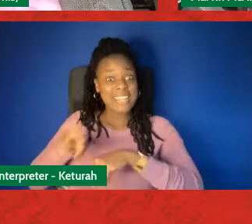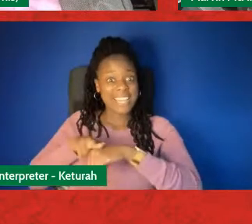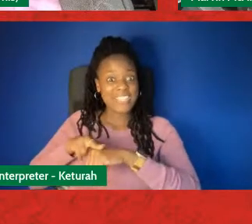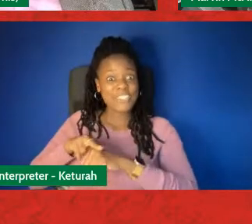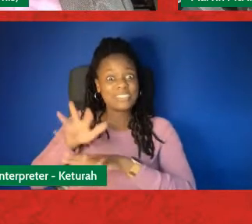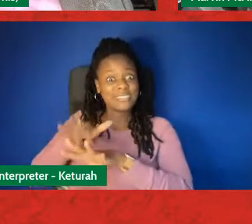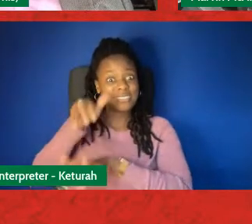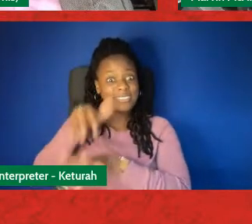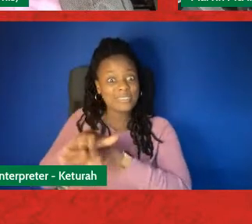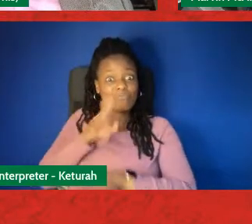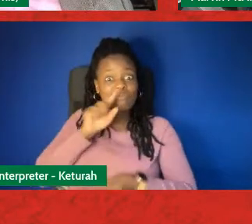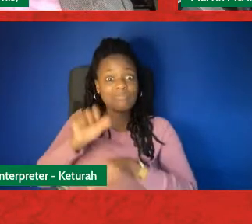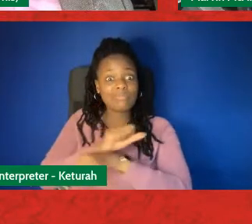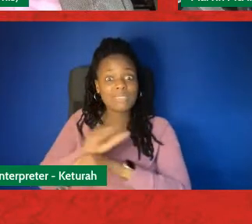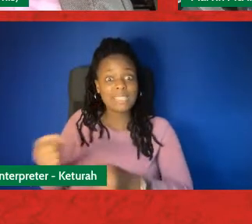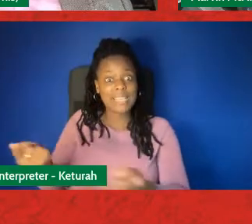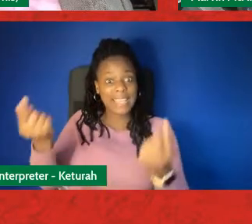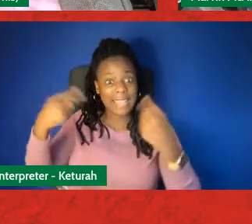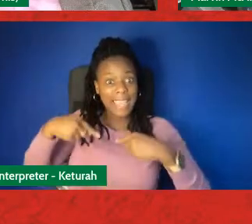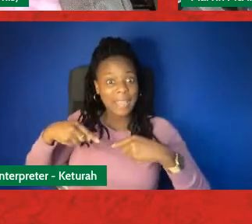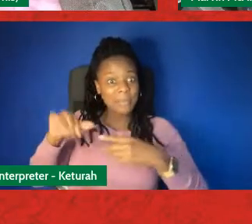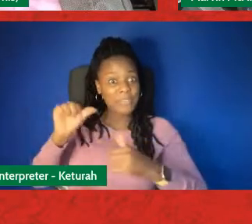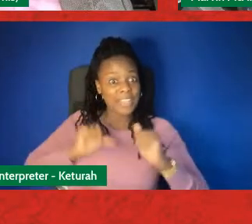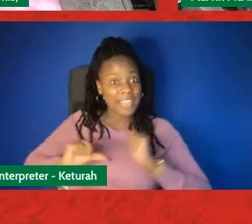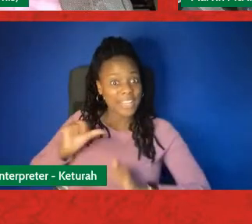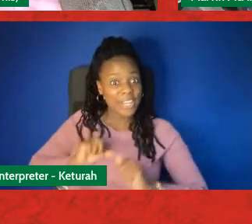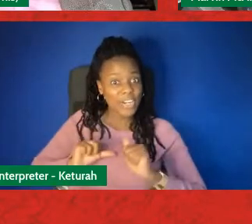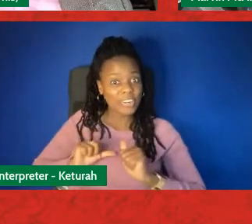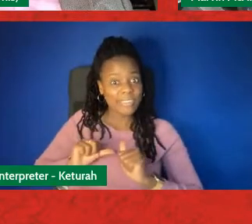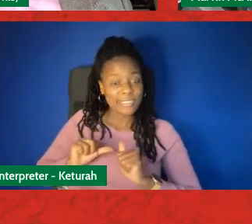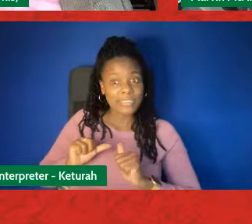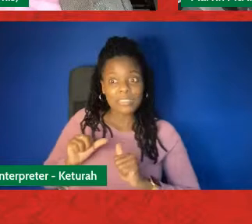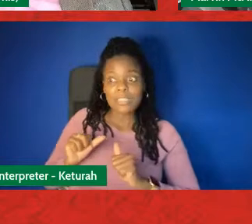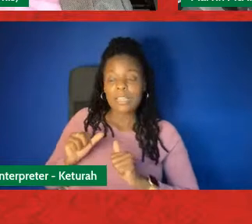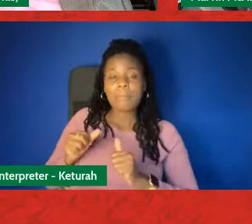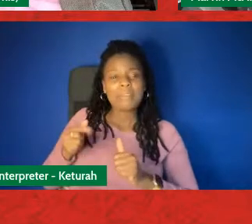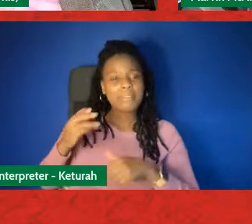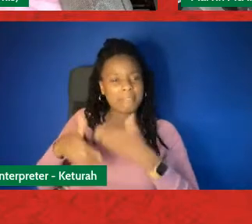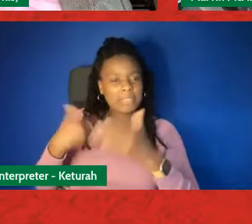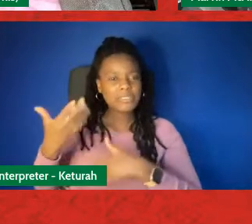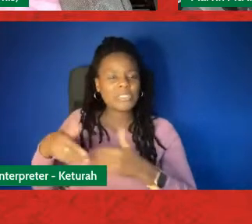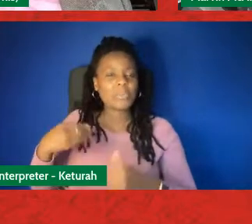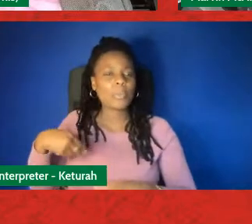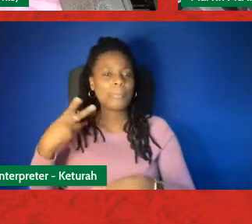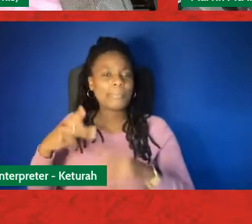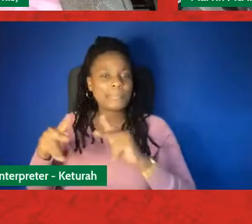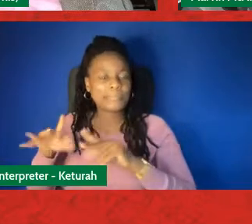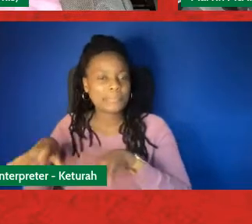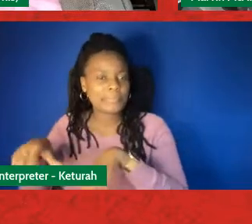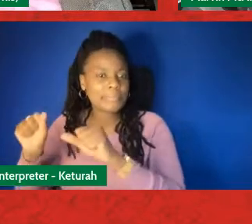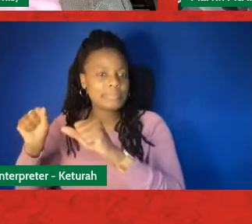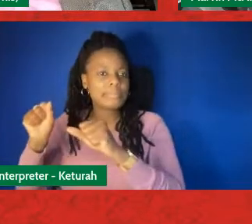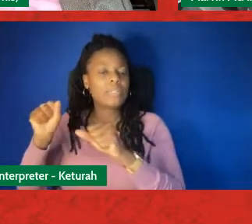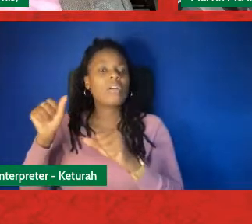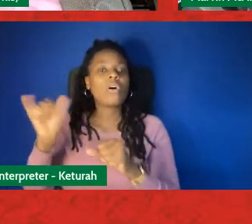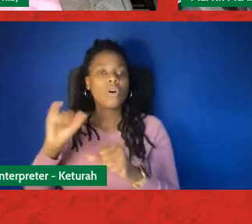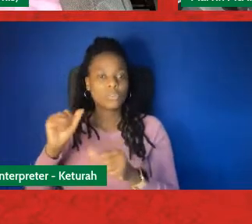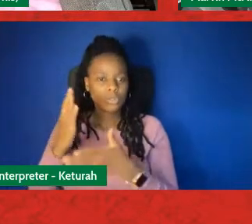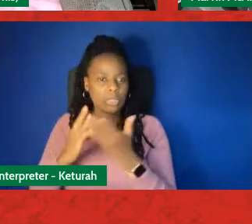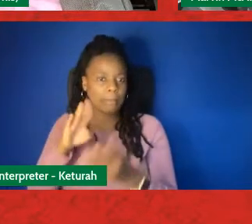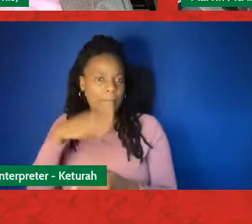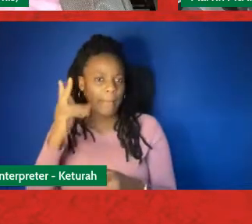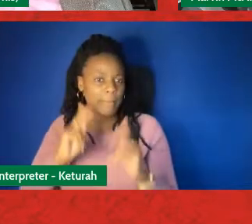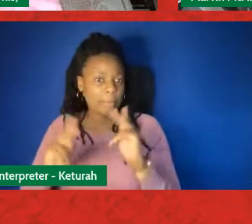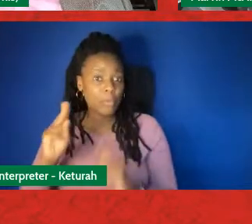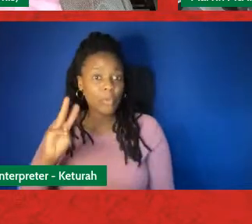perform, but they weren't coming anymore. And so some white folks picked it up, but also some black folk picked it up, like William Brown and James